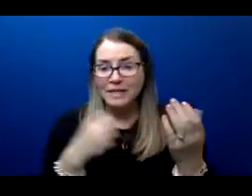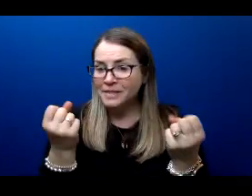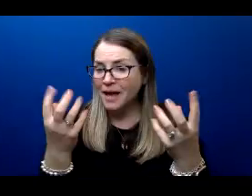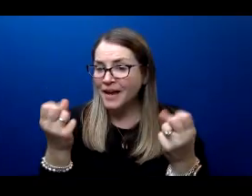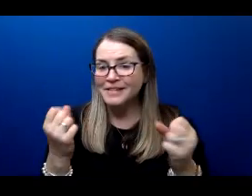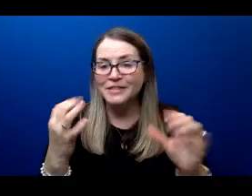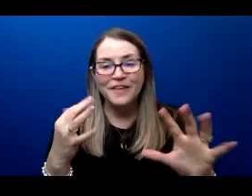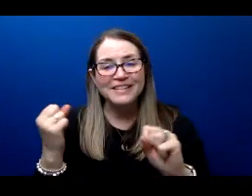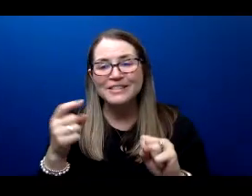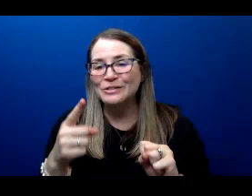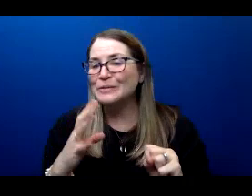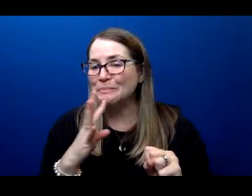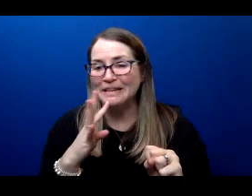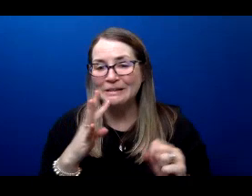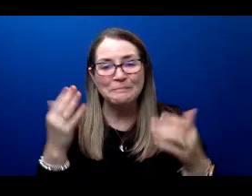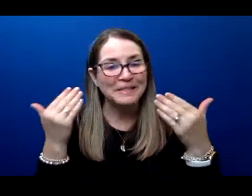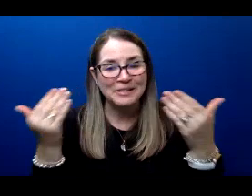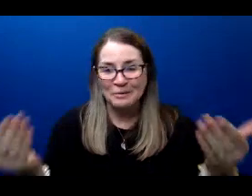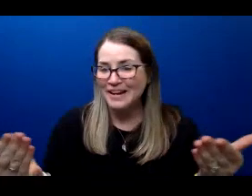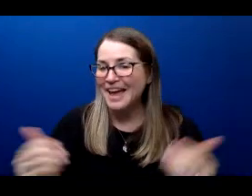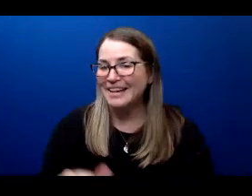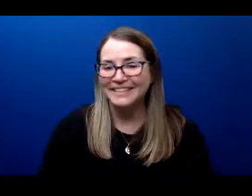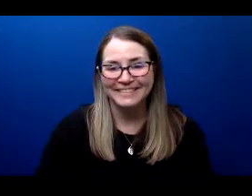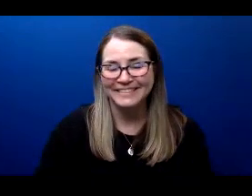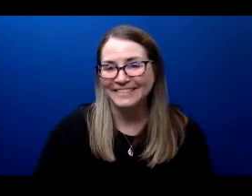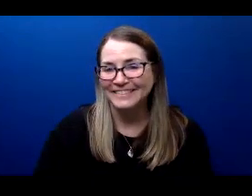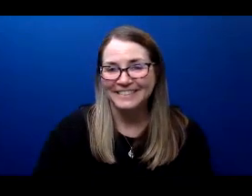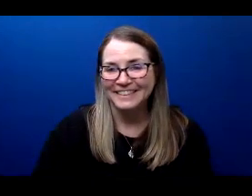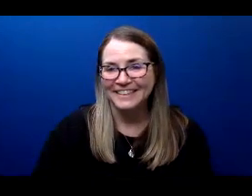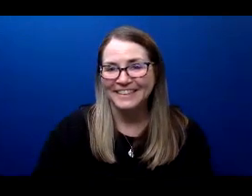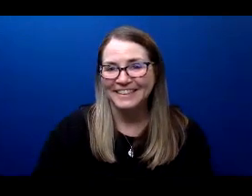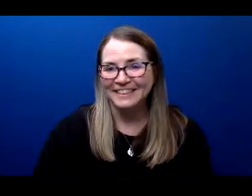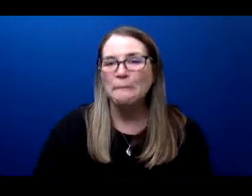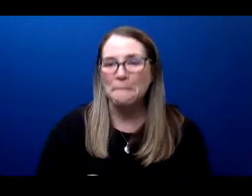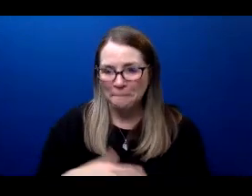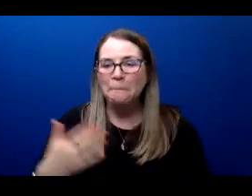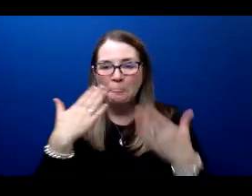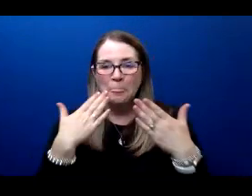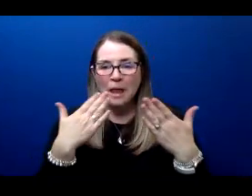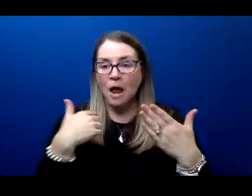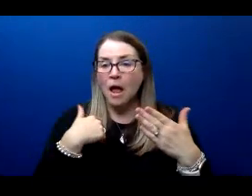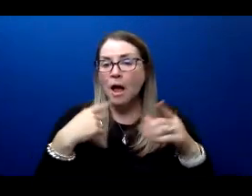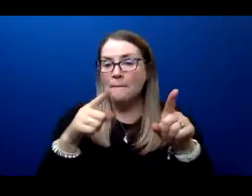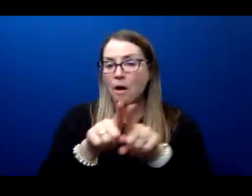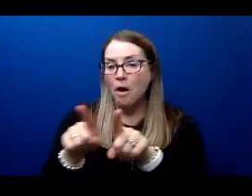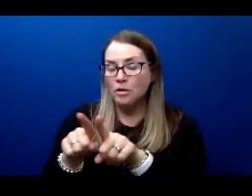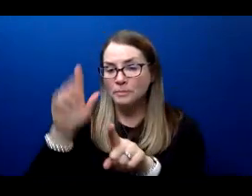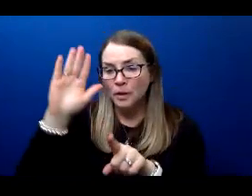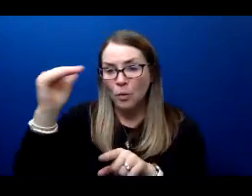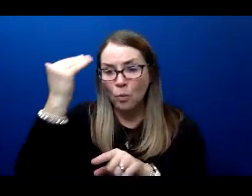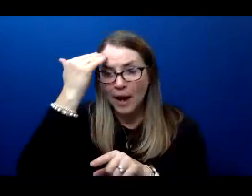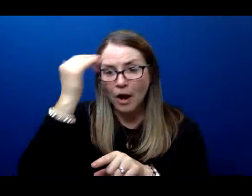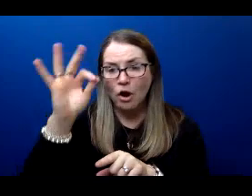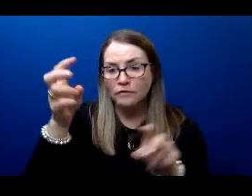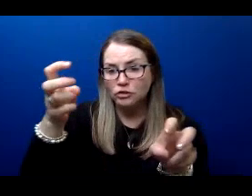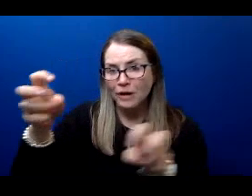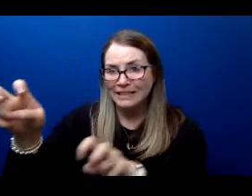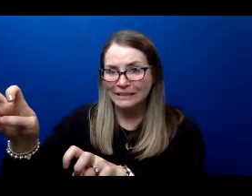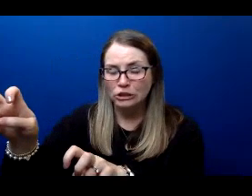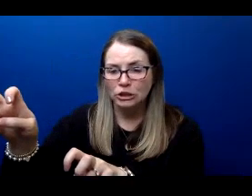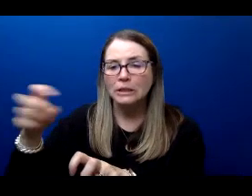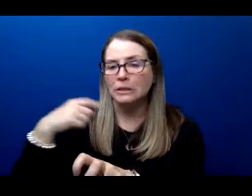No, we can sign as fast as you speak. Please go right ahead. Thank you so much. And I'm also going to be mindful about transition. So I'm